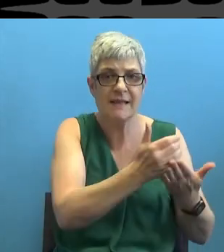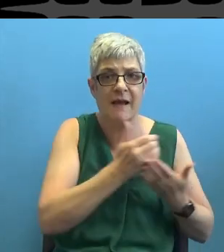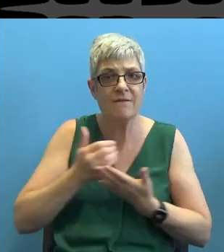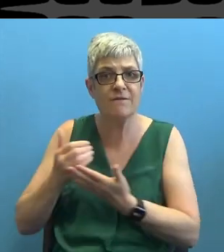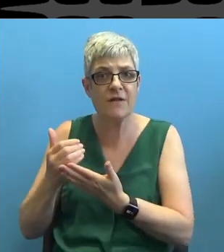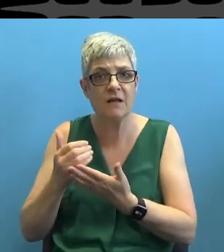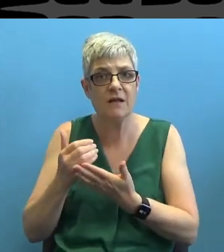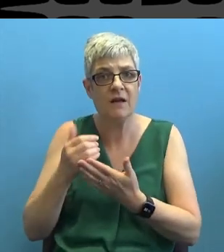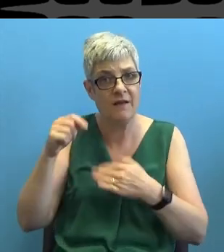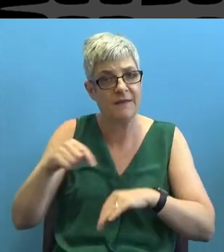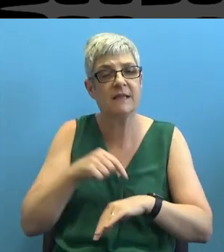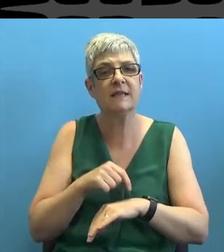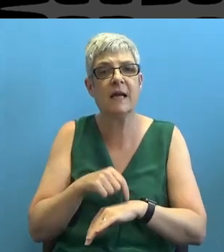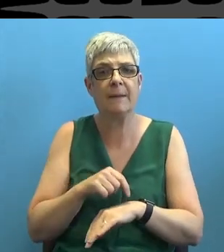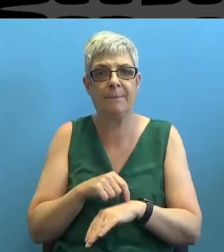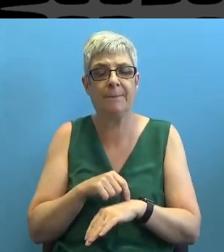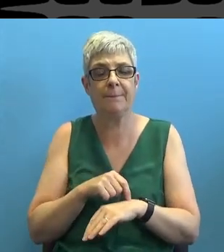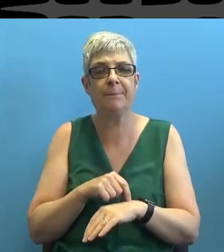possible during this time.